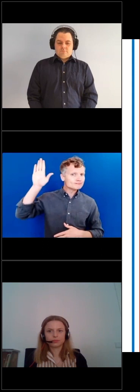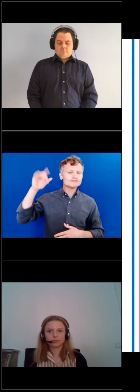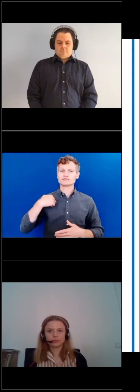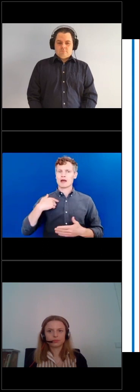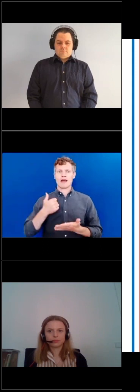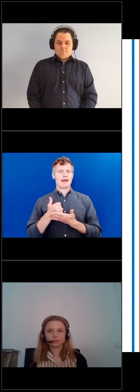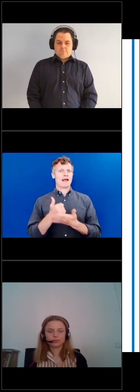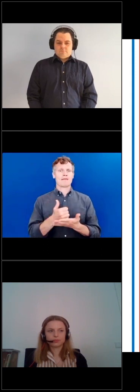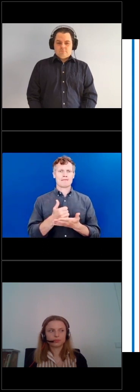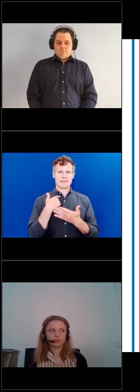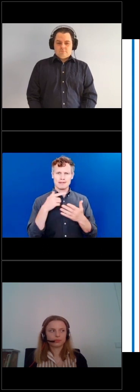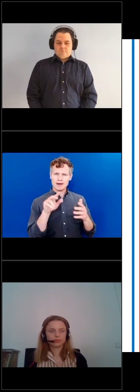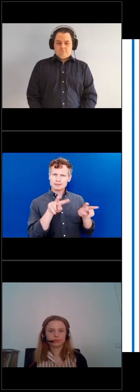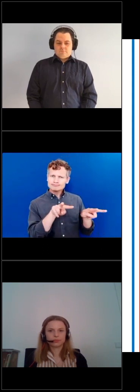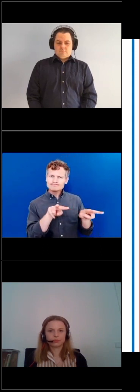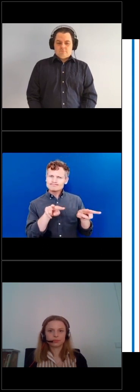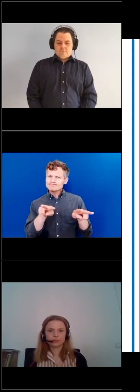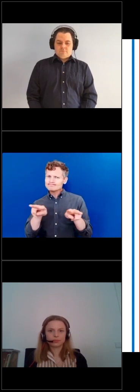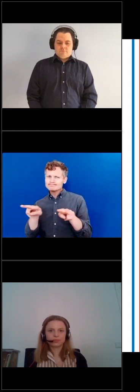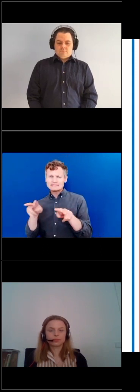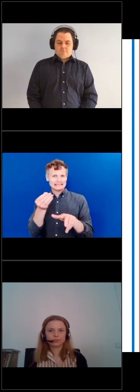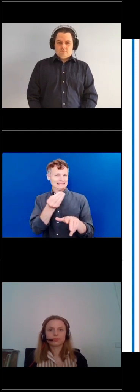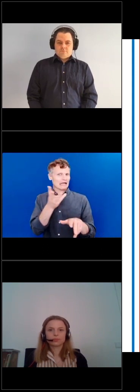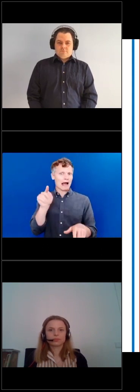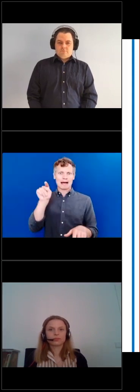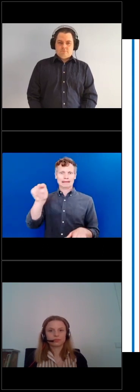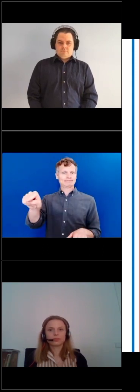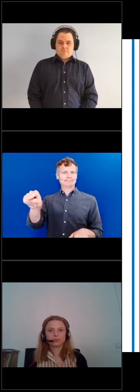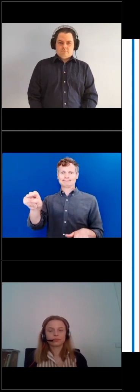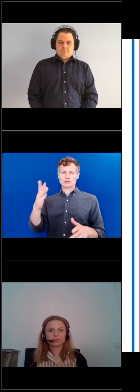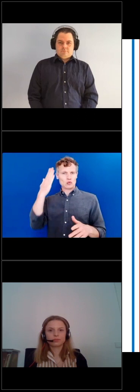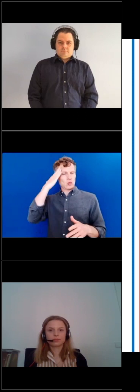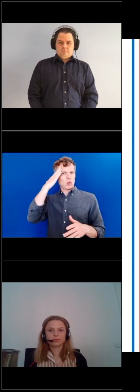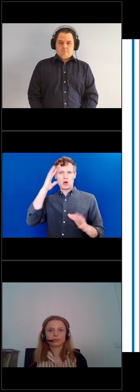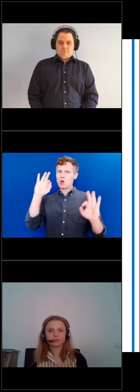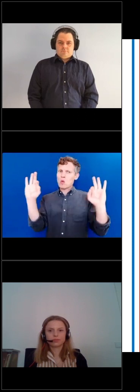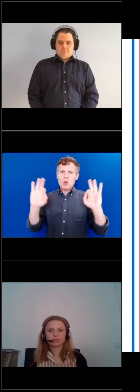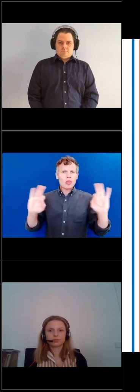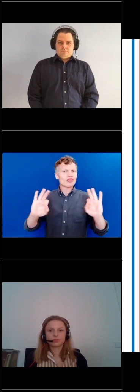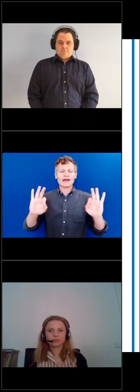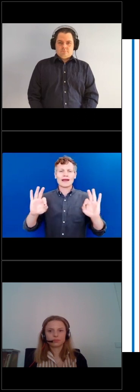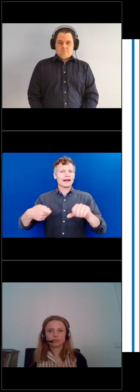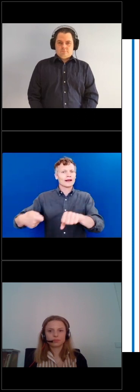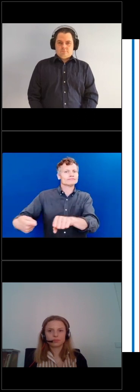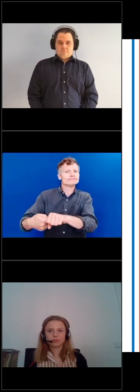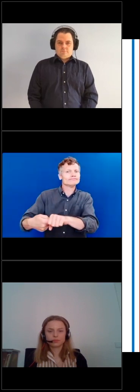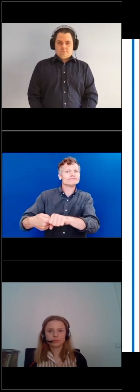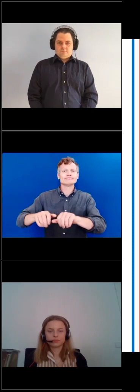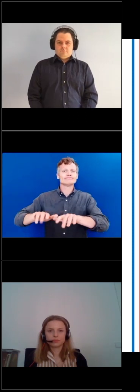there's no internet connection and so on. So we can reach through them.